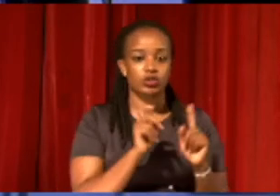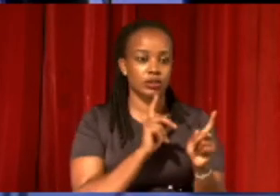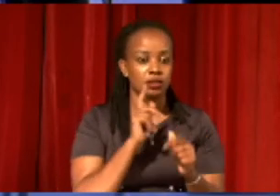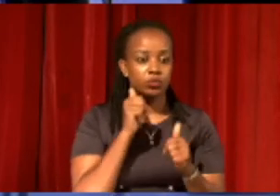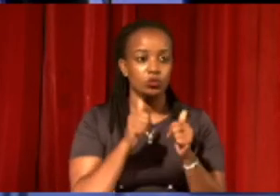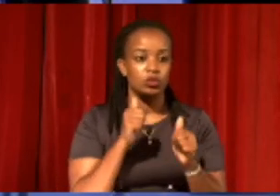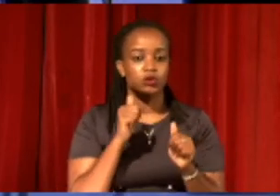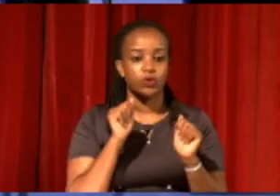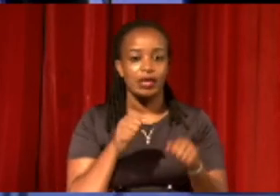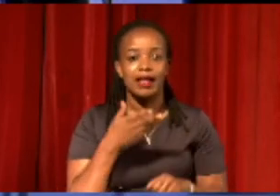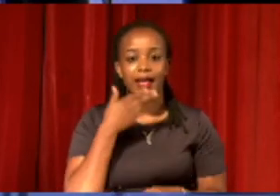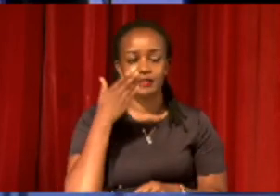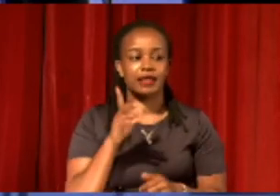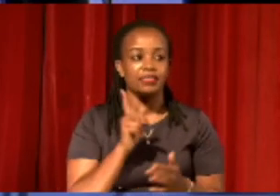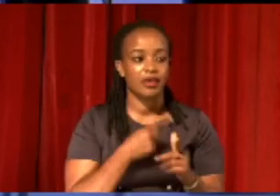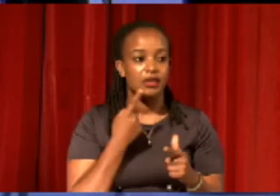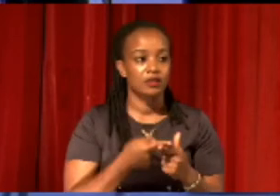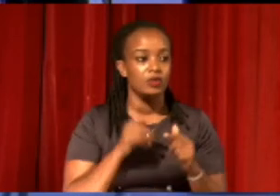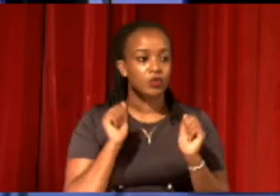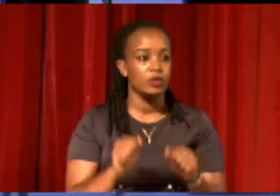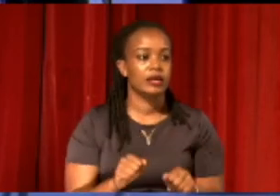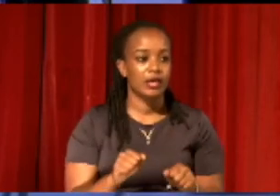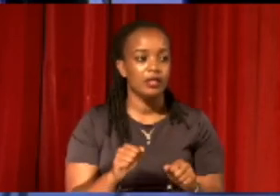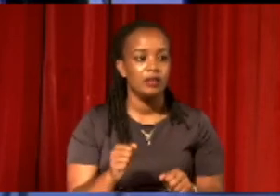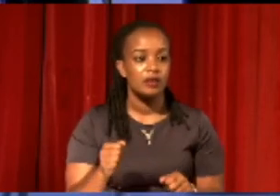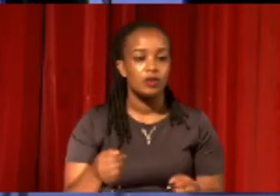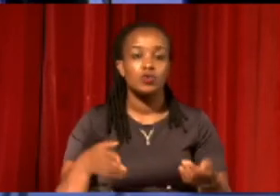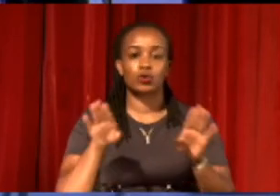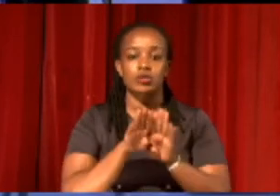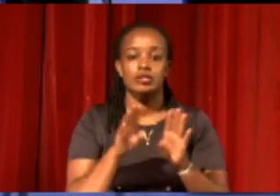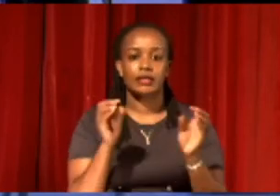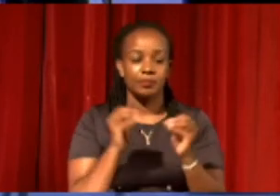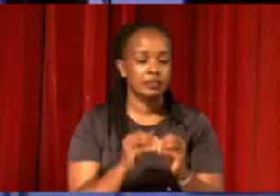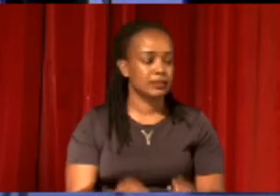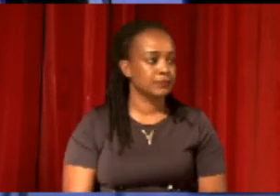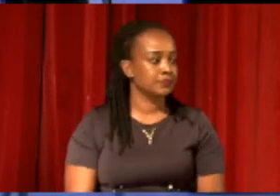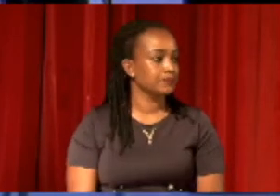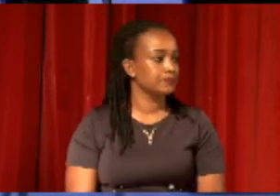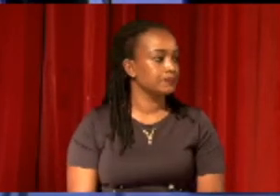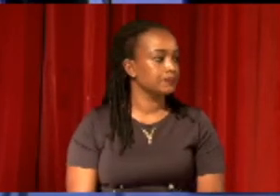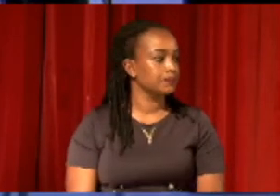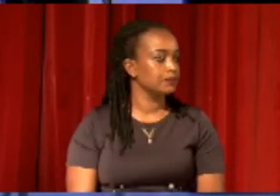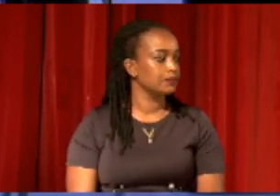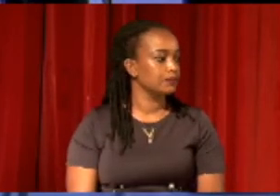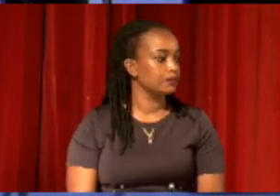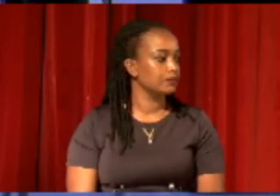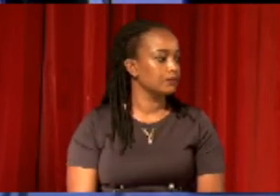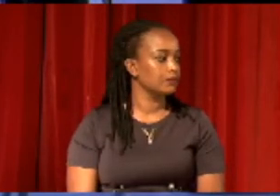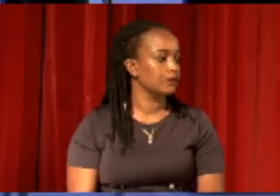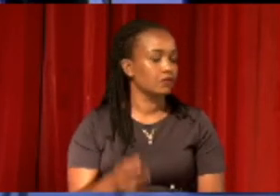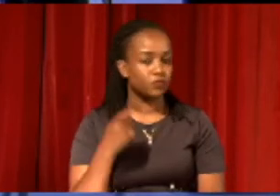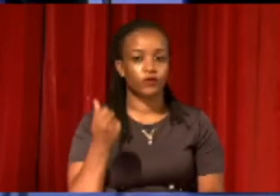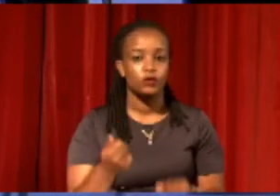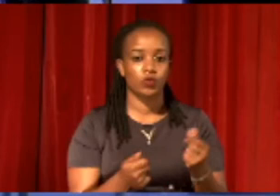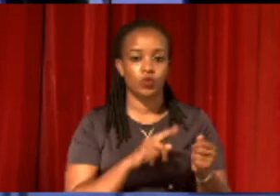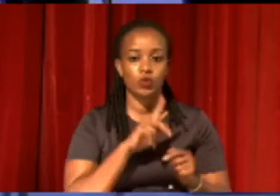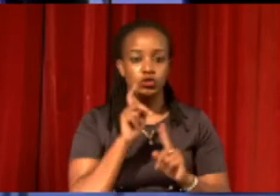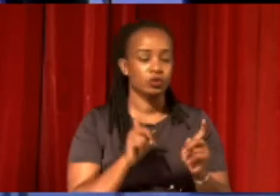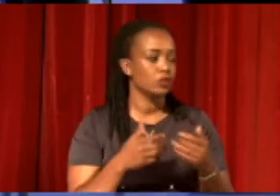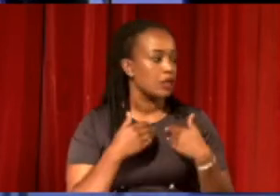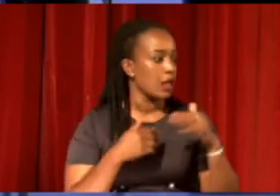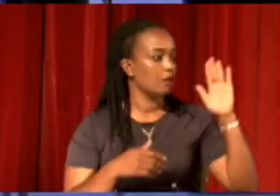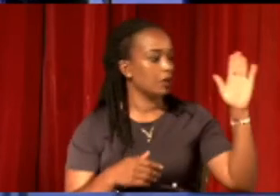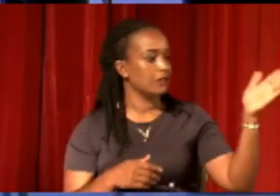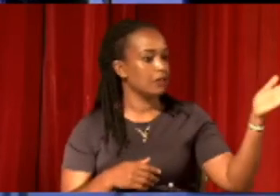then we can close the interview. So I'm open to just taking a couple of questions. All right, so we have a hand